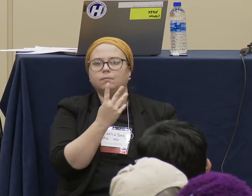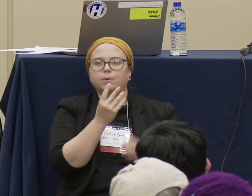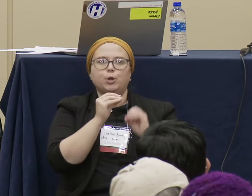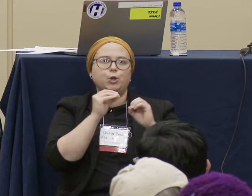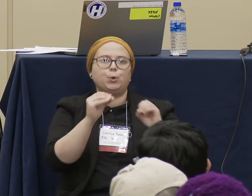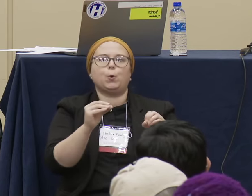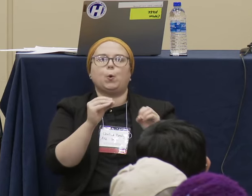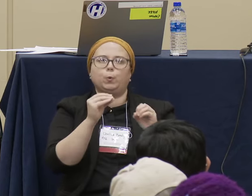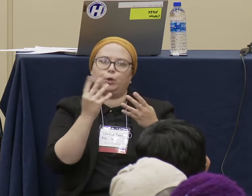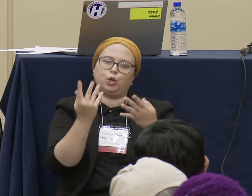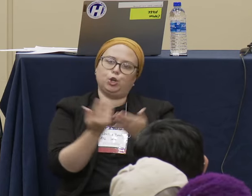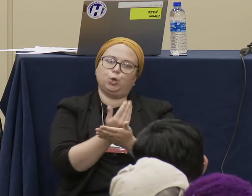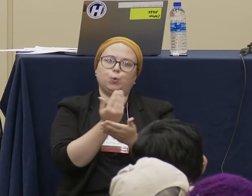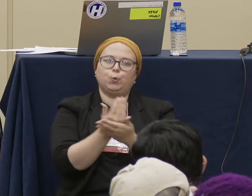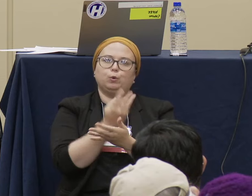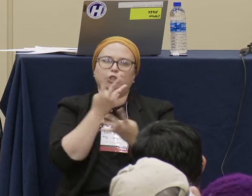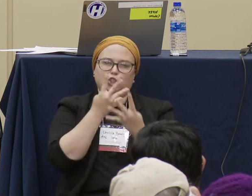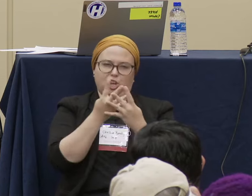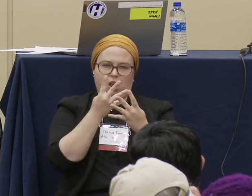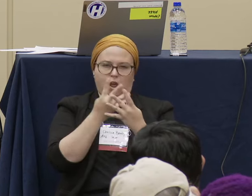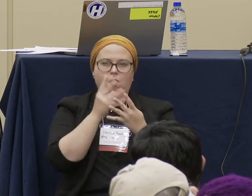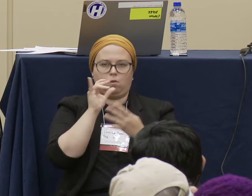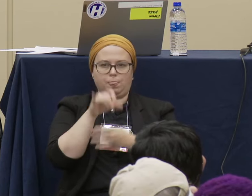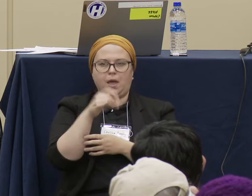the no new jail question.